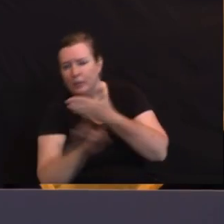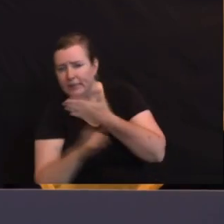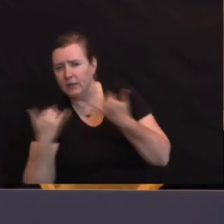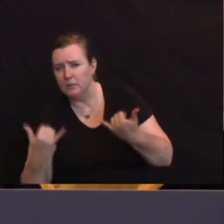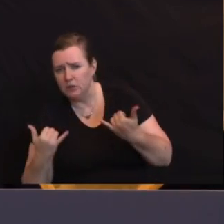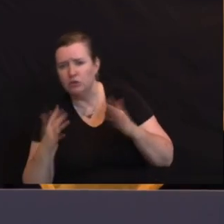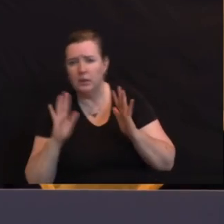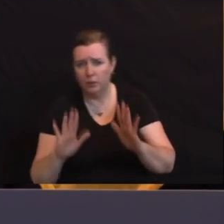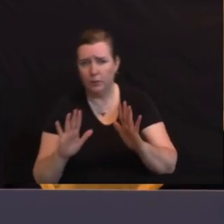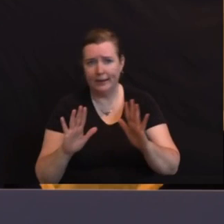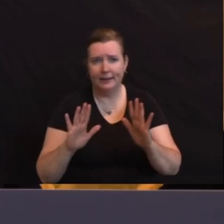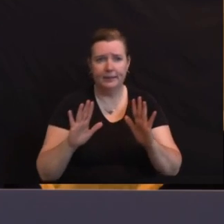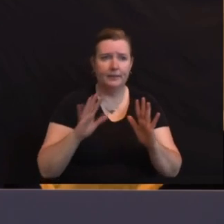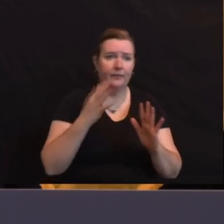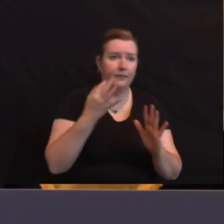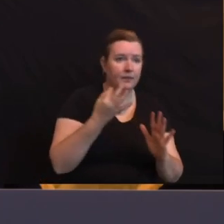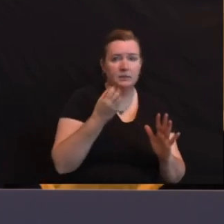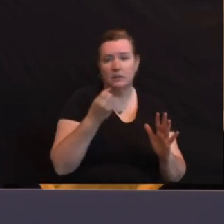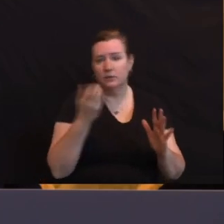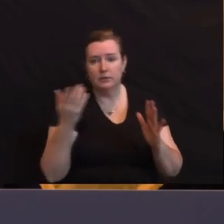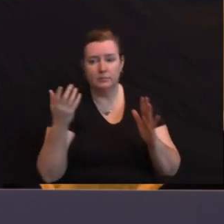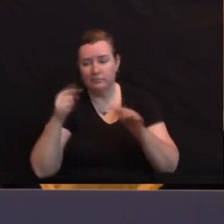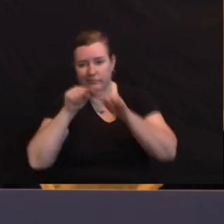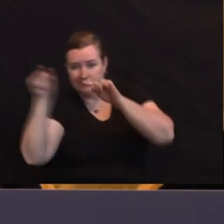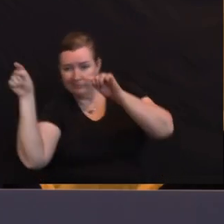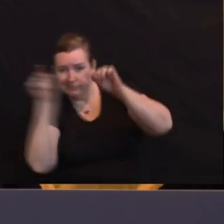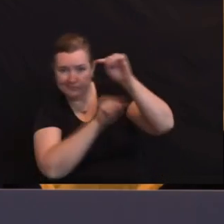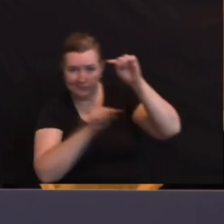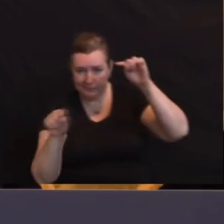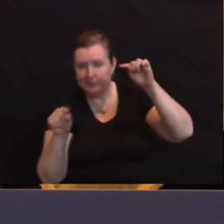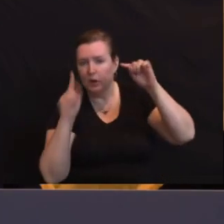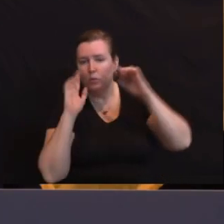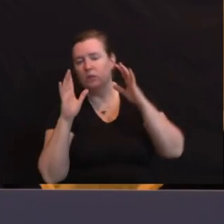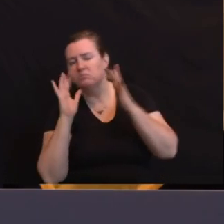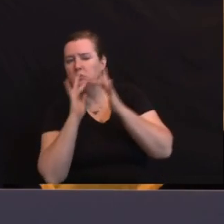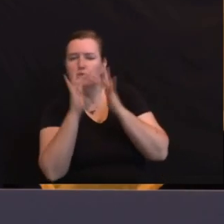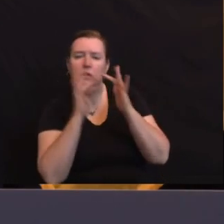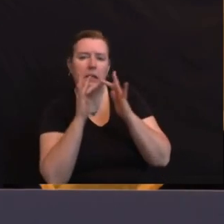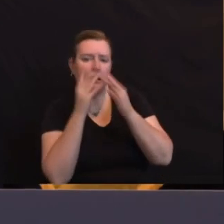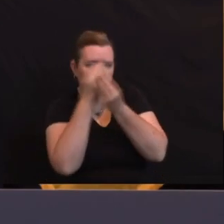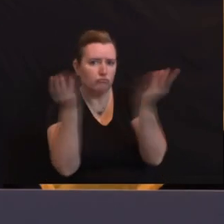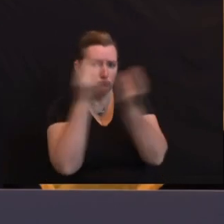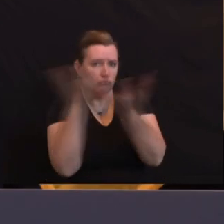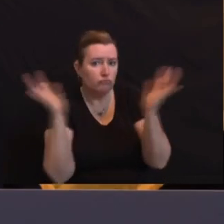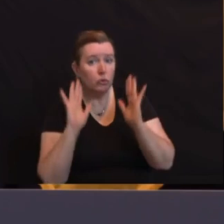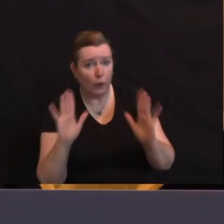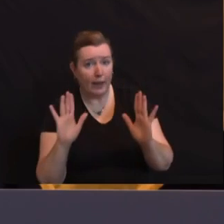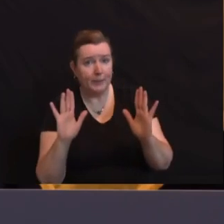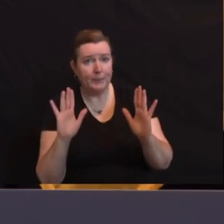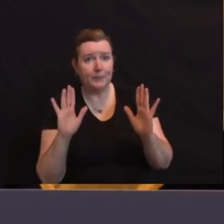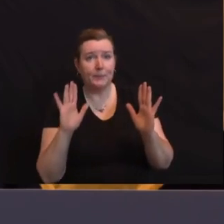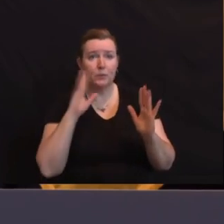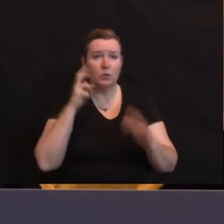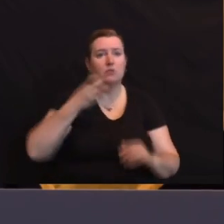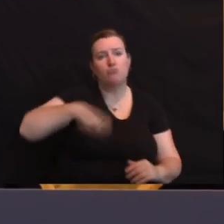interim. As I say, I know I'll be public. Actually, I'll be down south, as I recall,